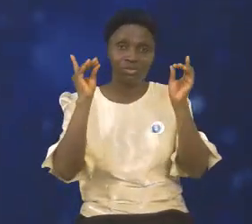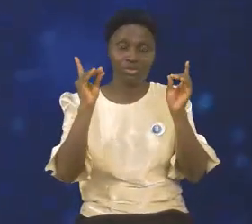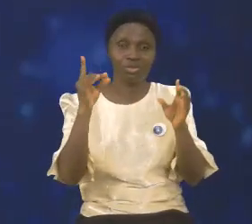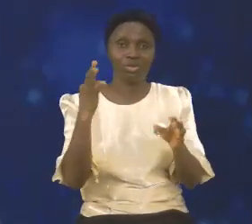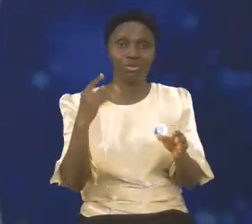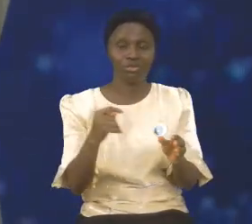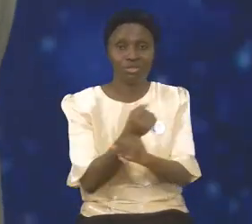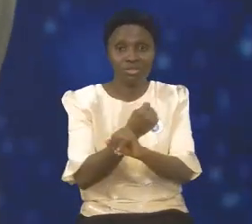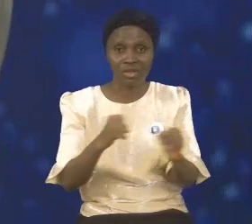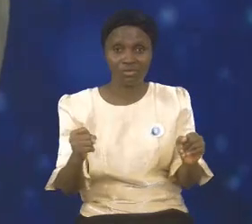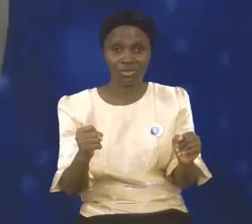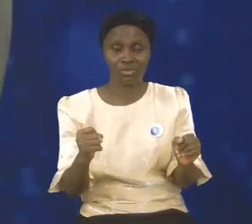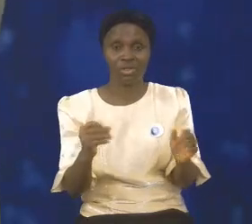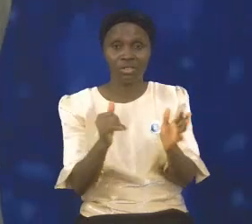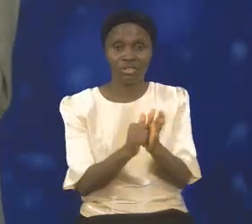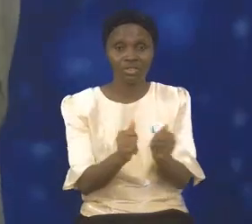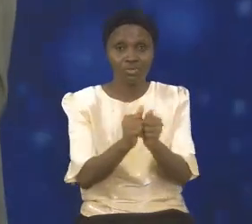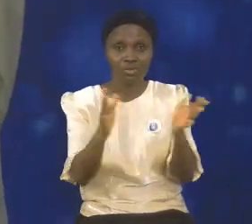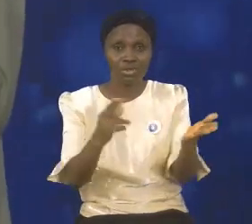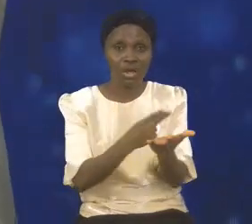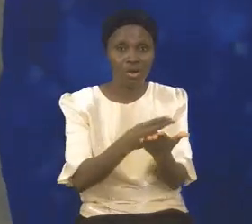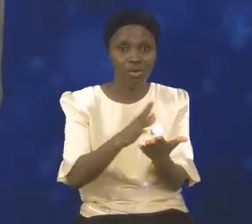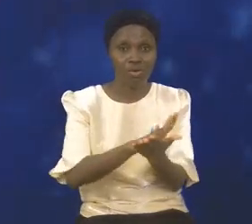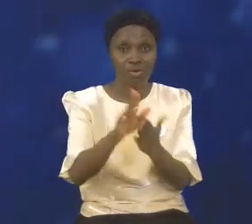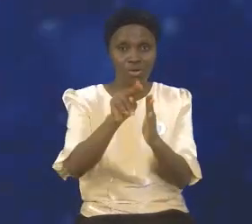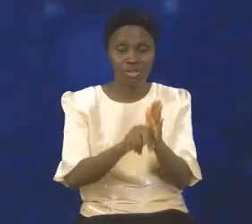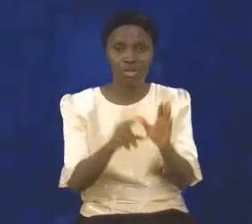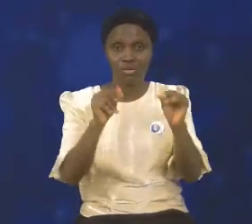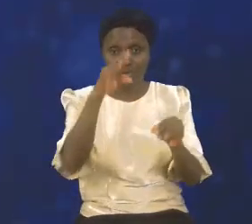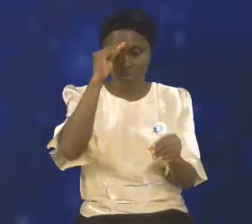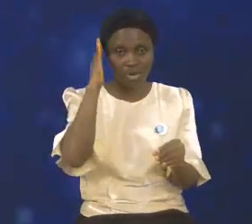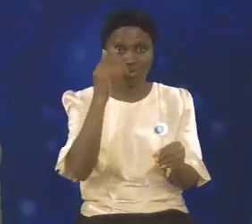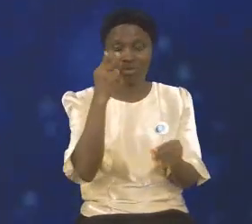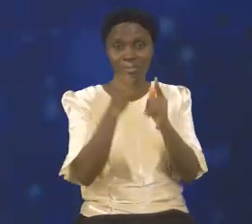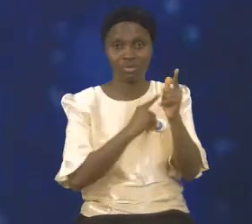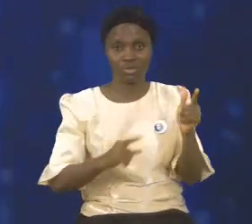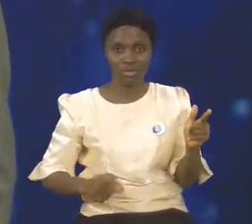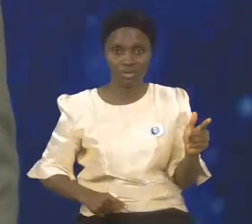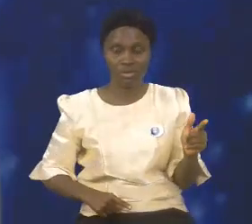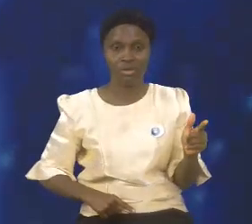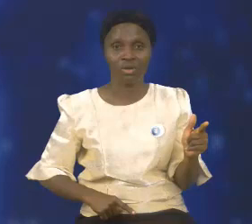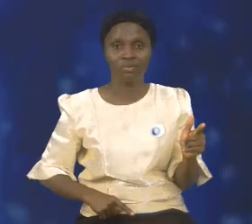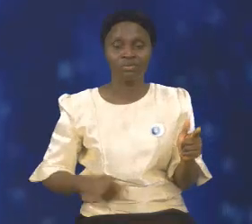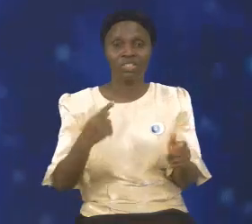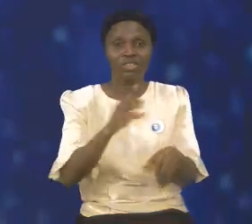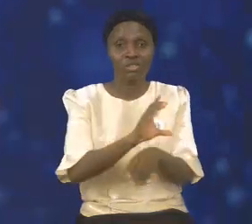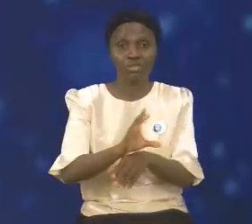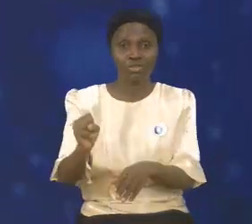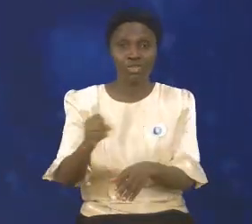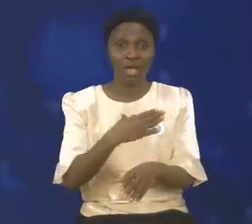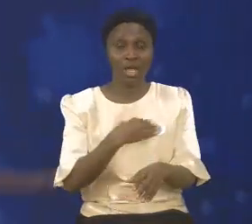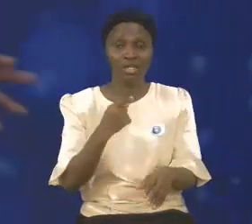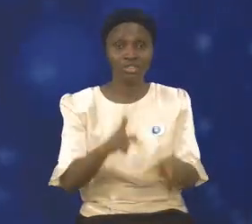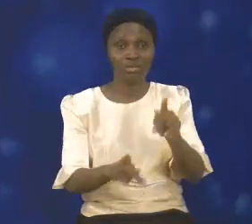the power of the Holy Ghost that comes upon the sanctified, the churches and the people, they